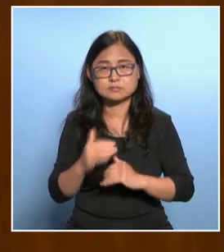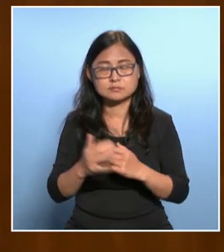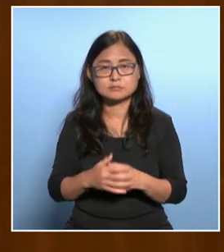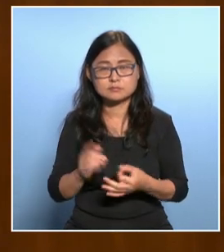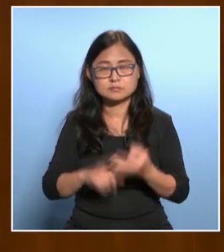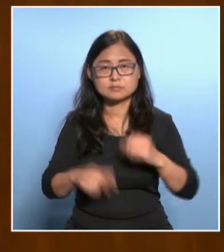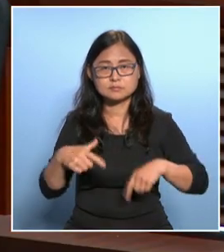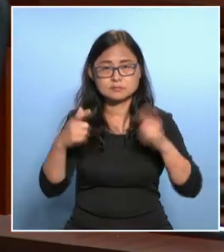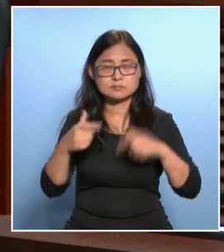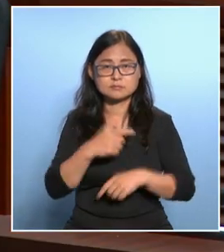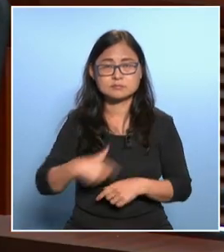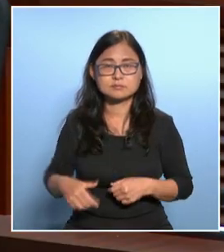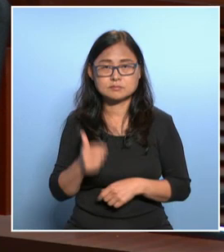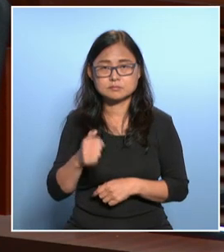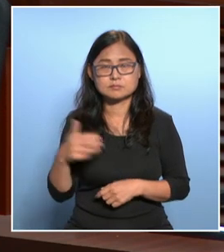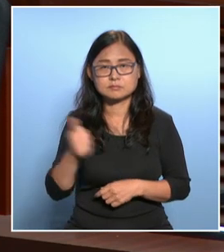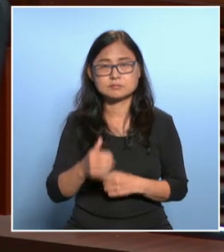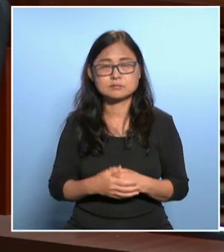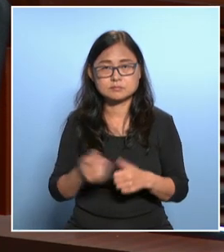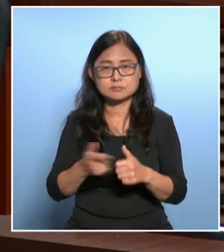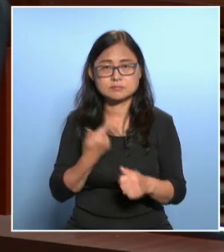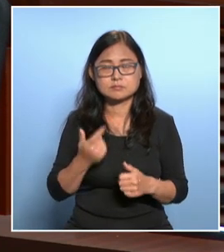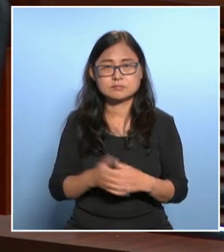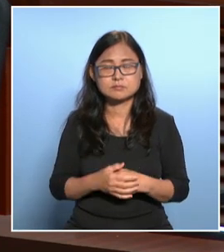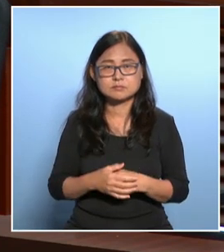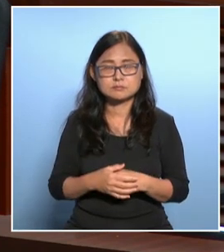minutes. Next, Ms. Lam So-wai. Thank you, Chair.